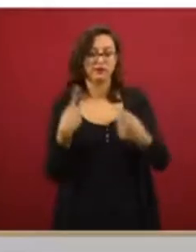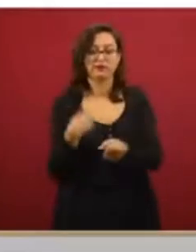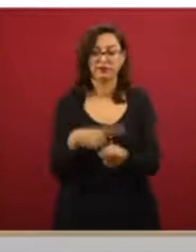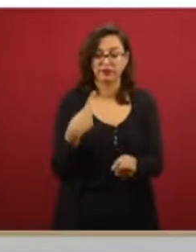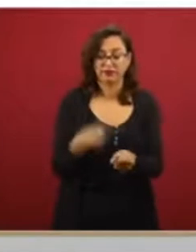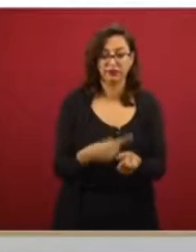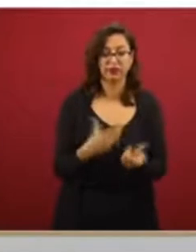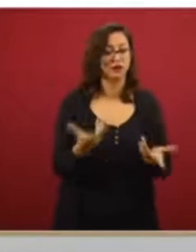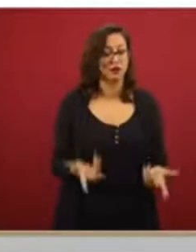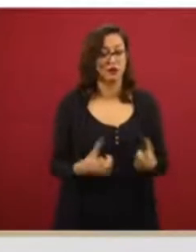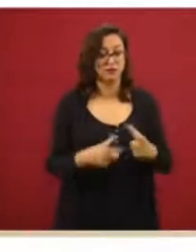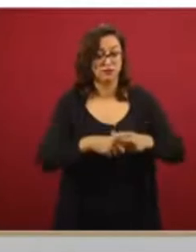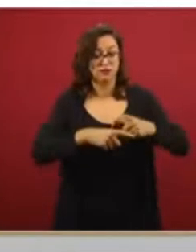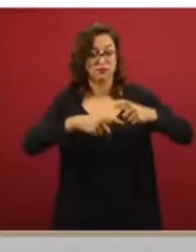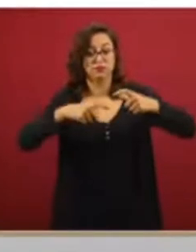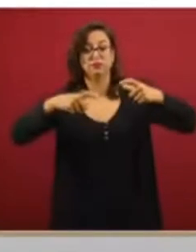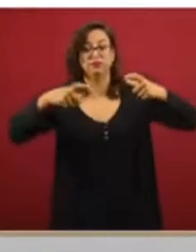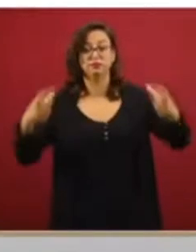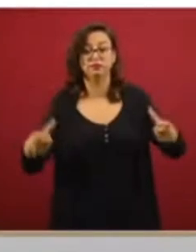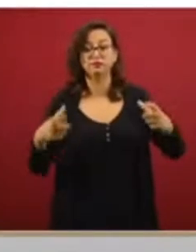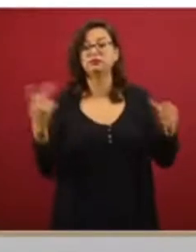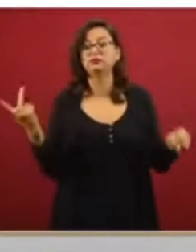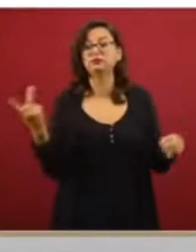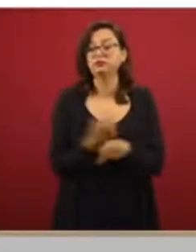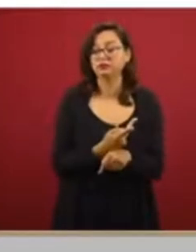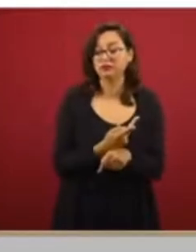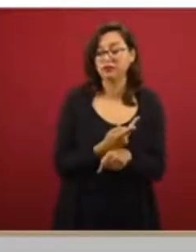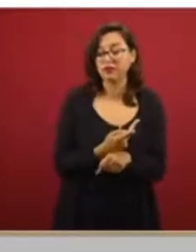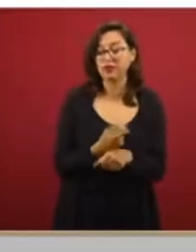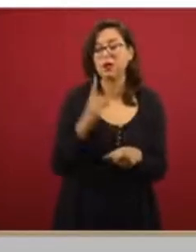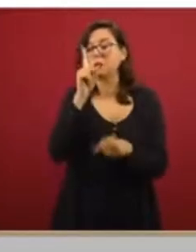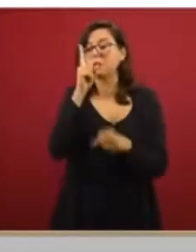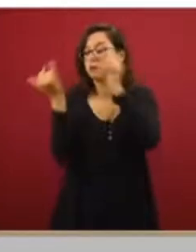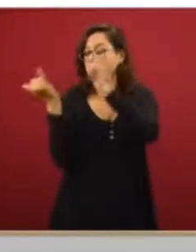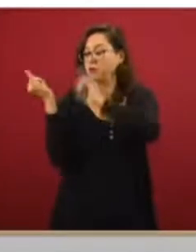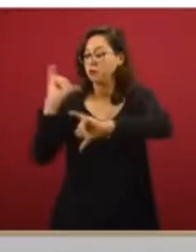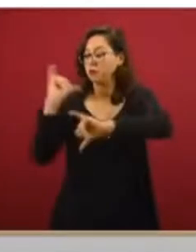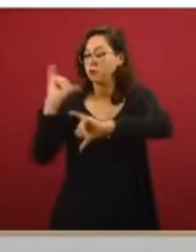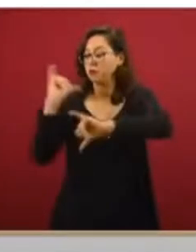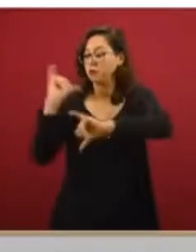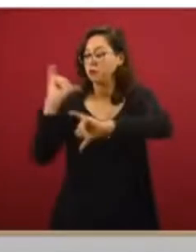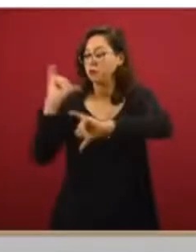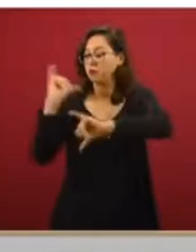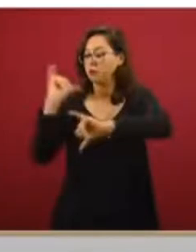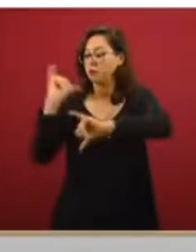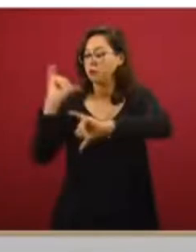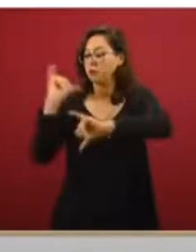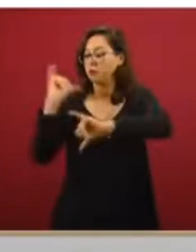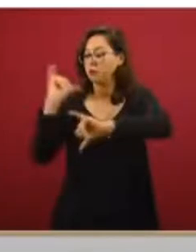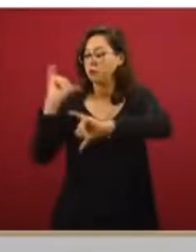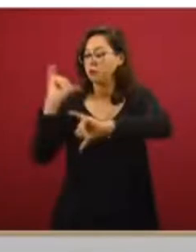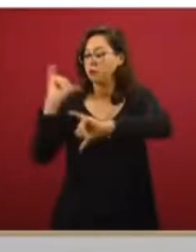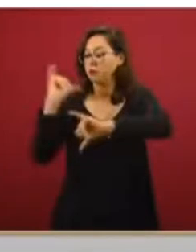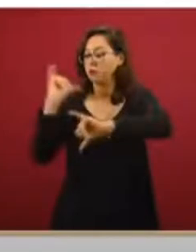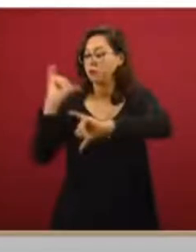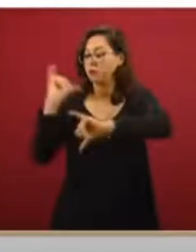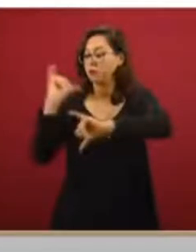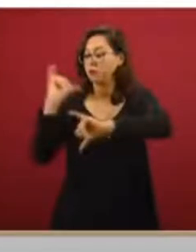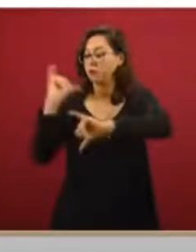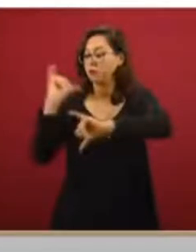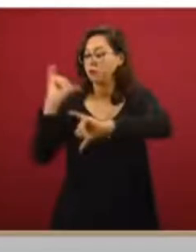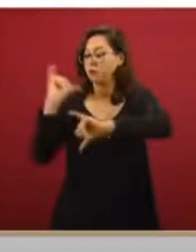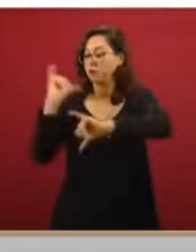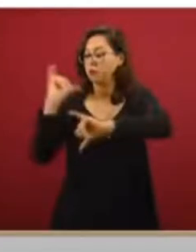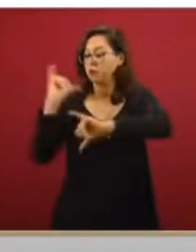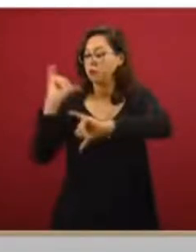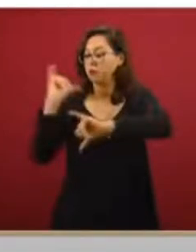enfermedad. Subió a más de el 95%. Concretamente, because as that rose, they